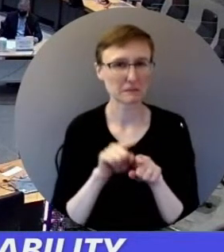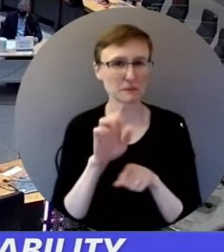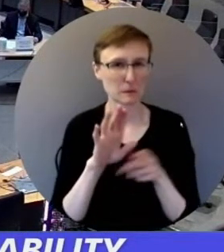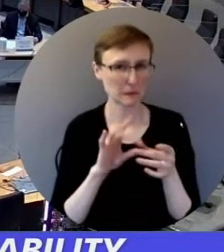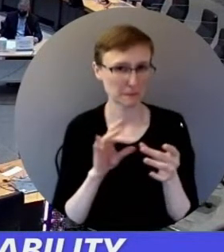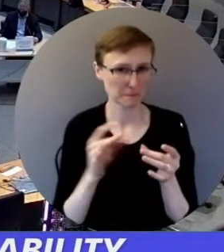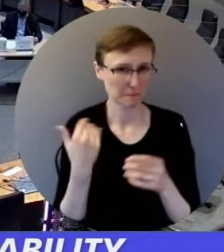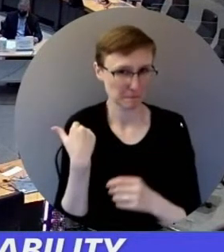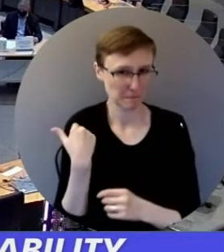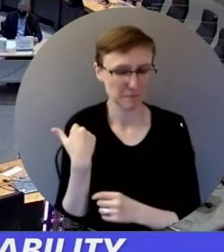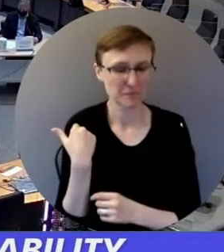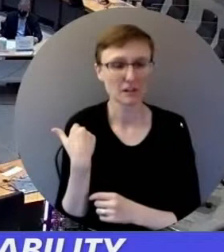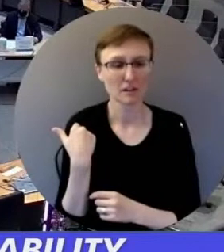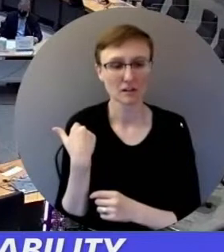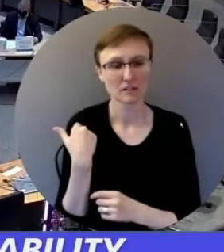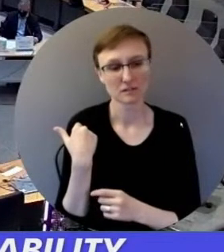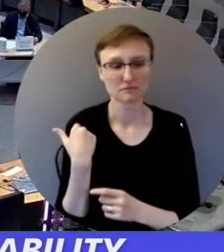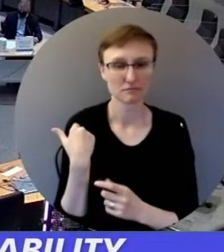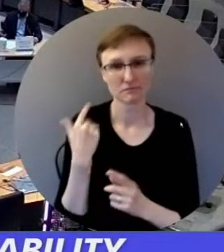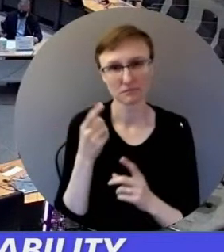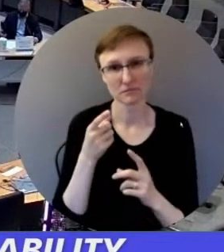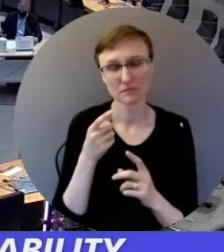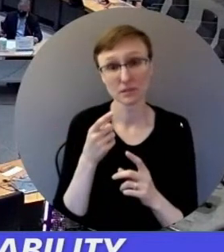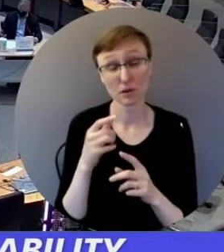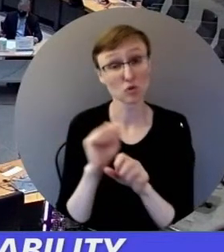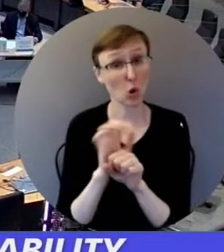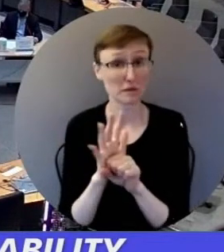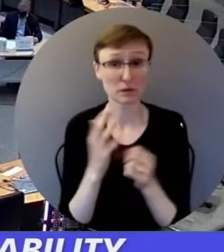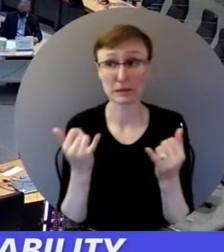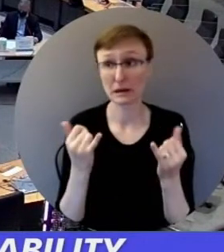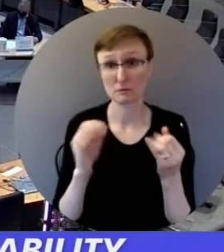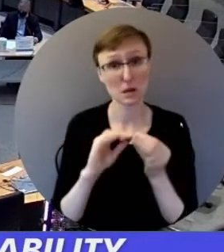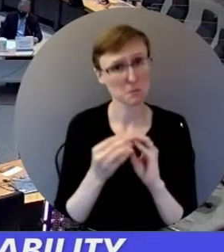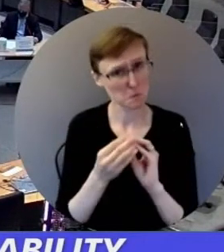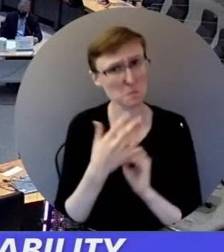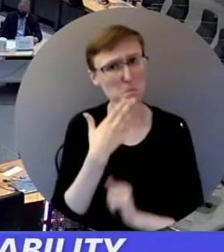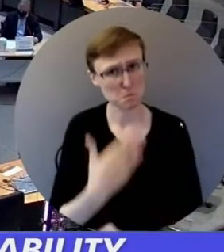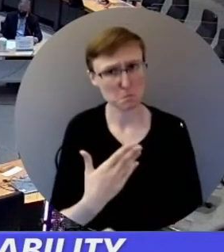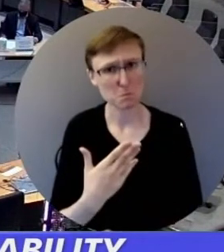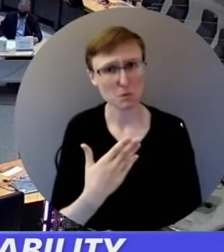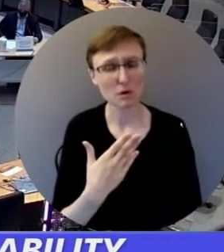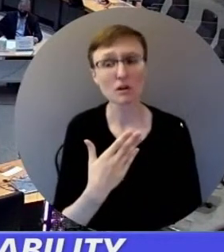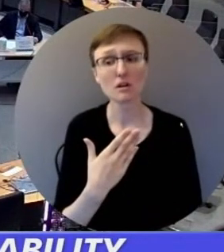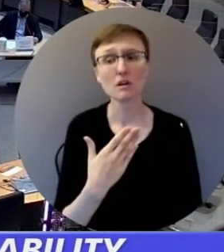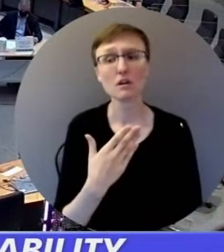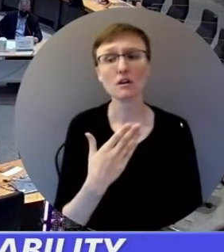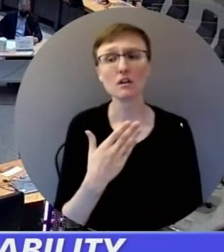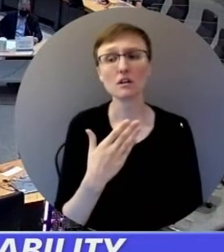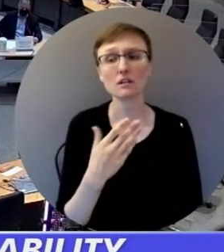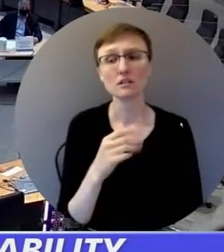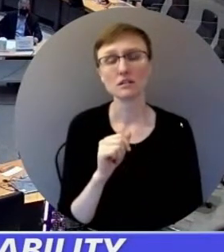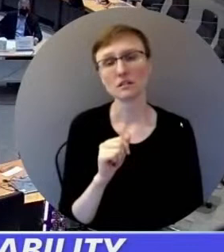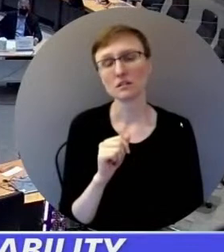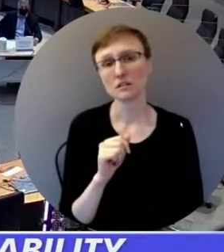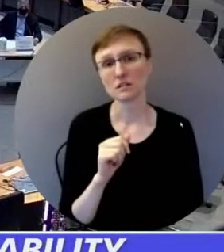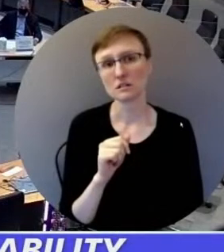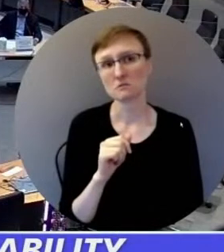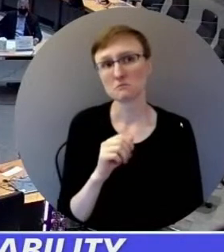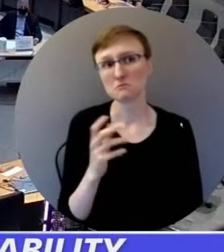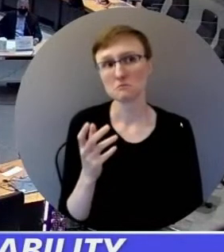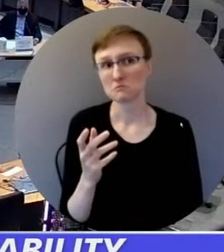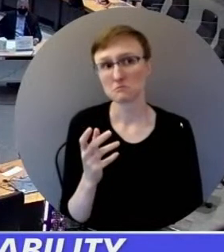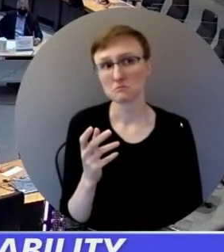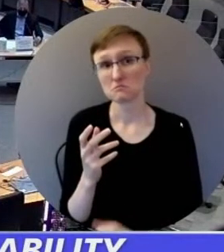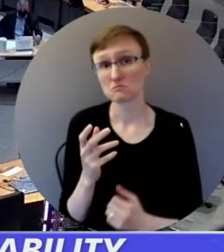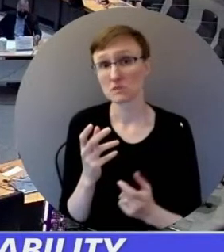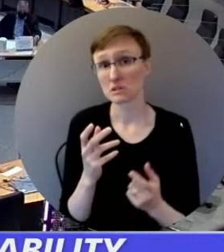right now, where our numbers are doing pretty good. Is it at what point do you think we tell the public that we have turned a corner